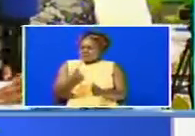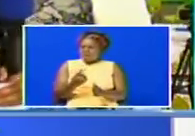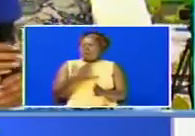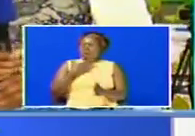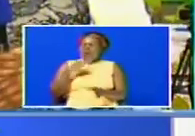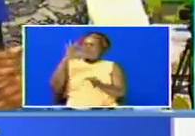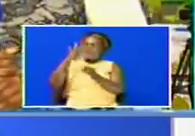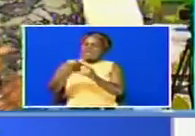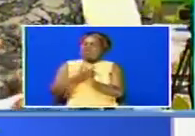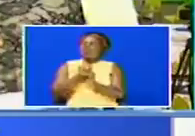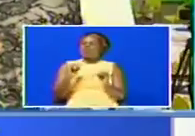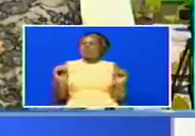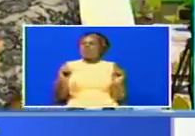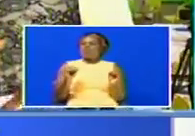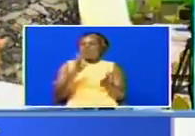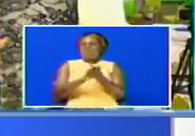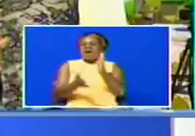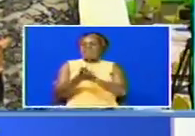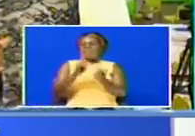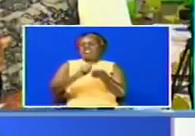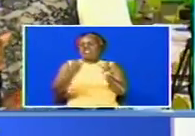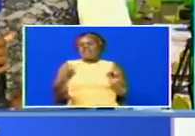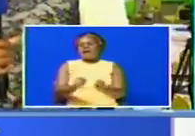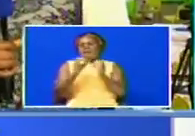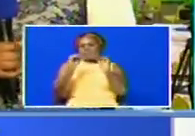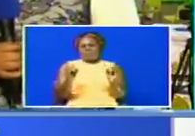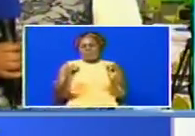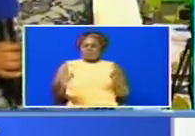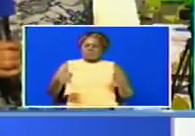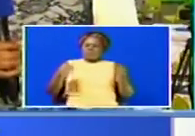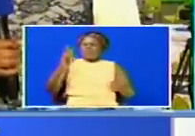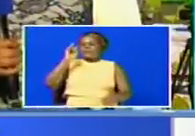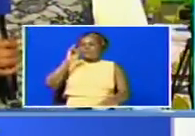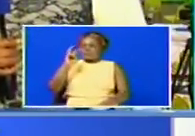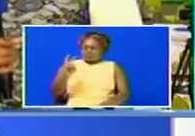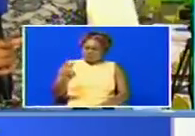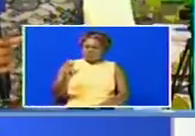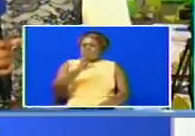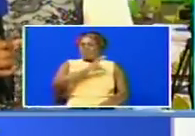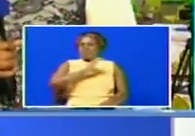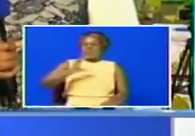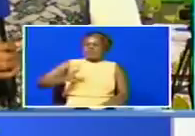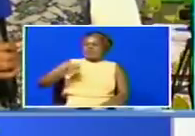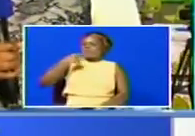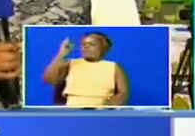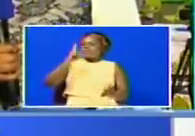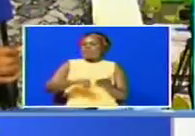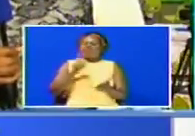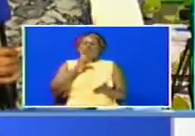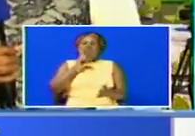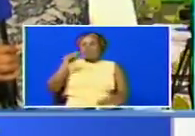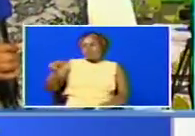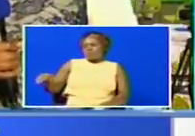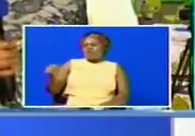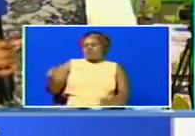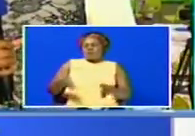want this election in the first place. Right. Nothing changes. It will not happen. So Yvonne will be waiting to hear what the commission will have to say tomorrow morning on the